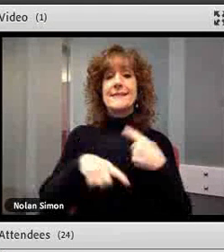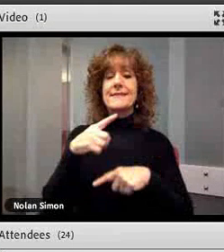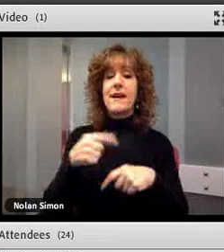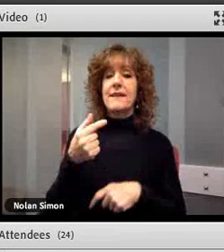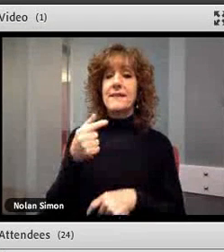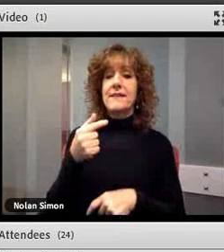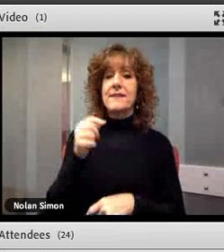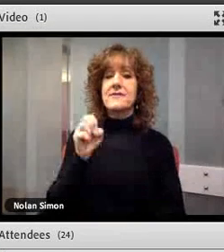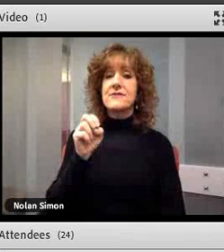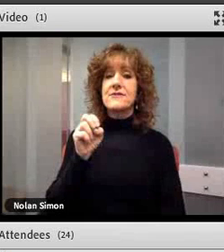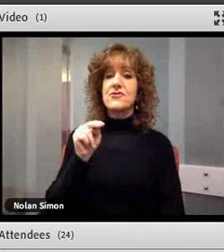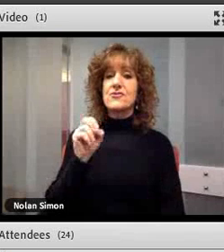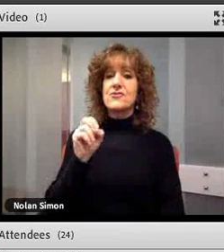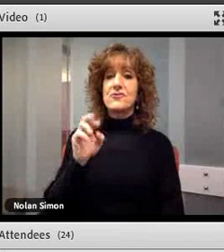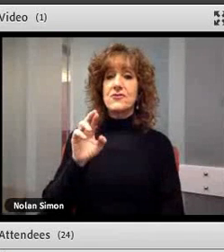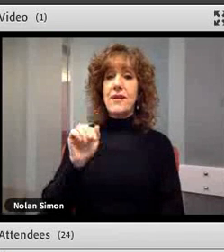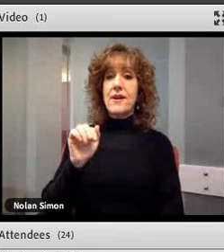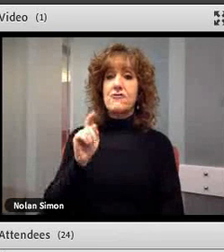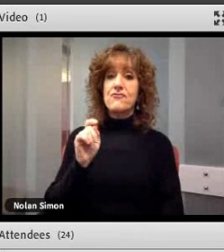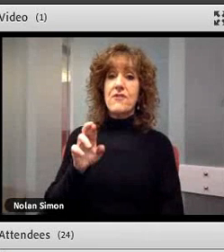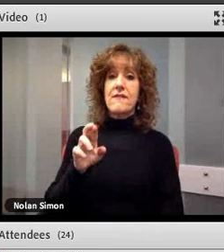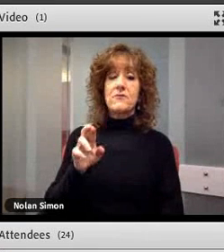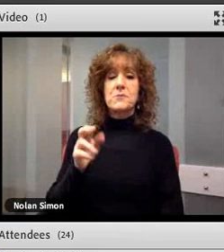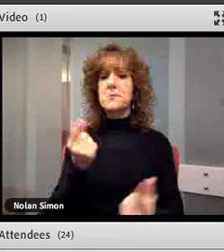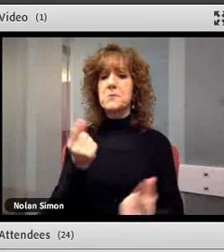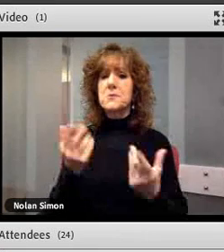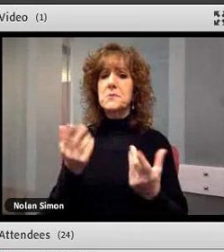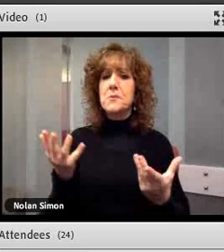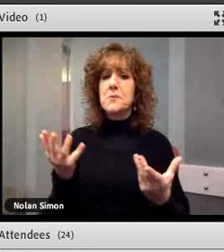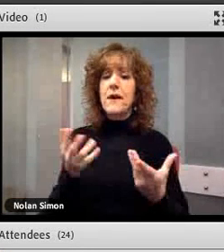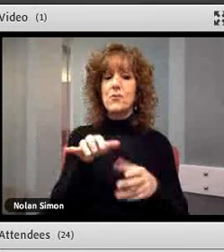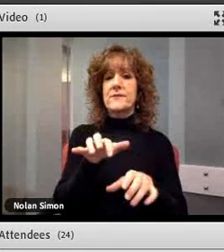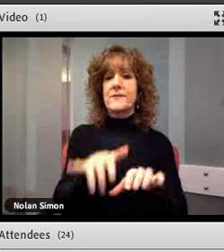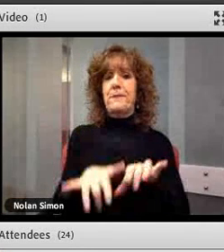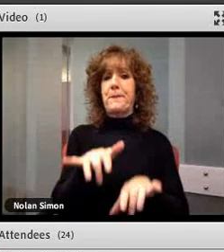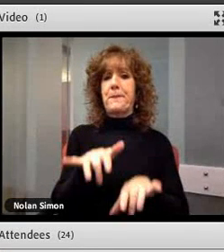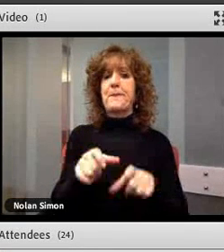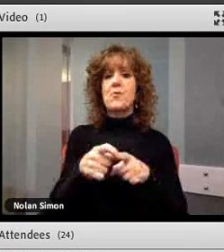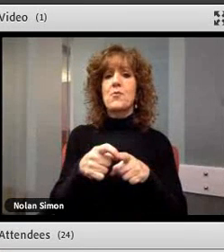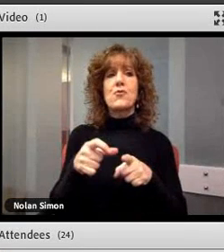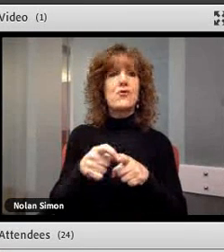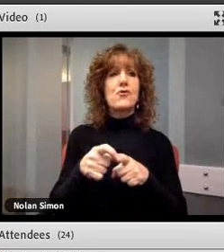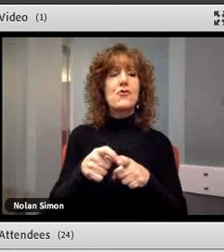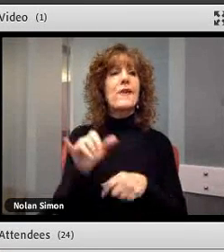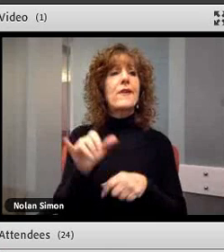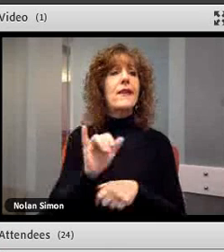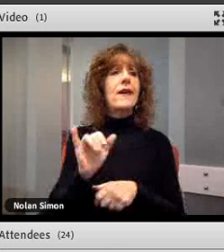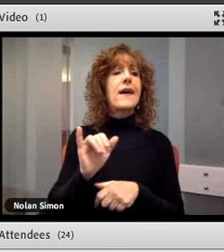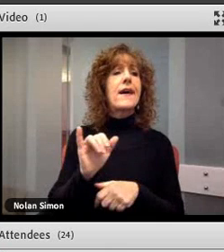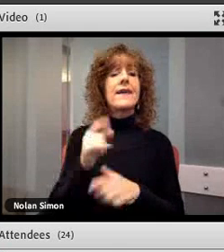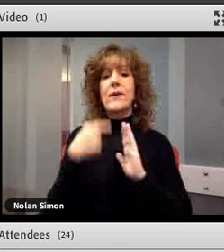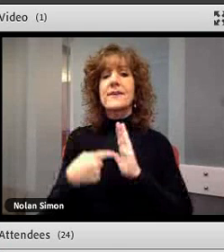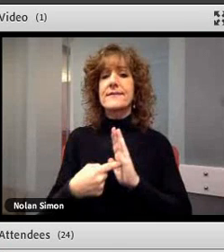this one, you can put in any text. For example,